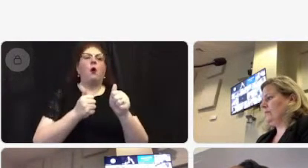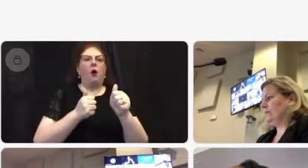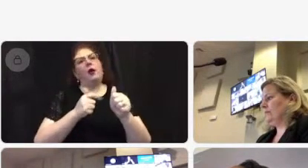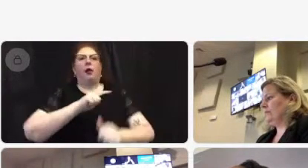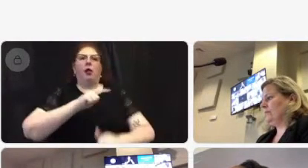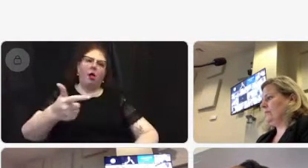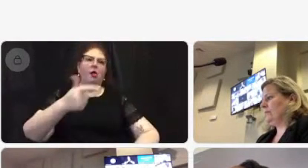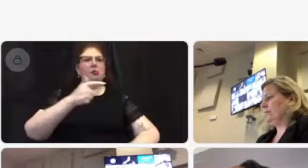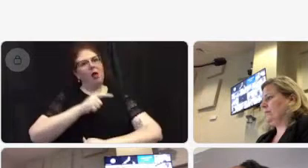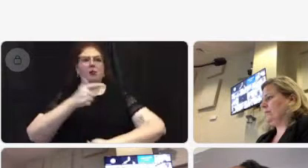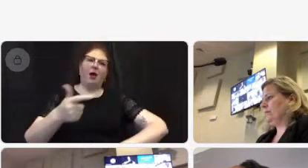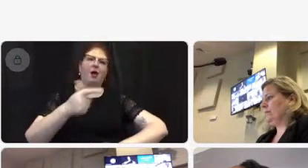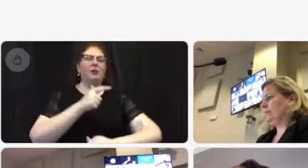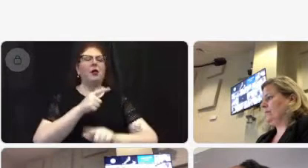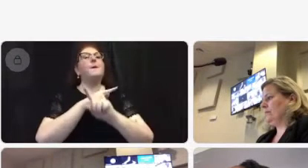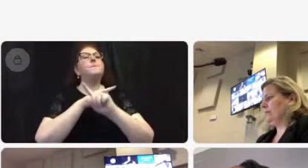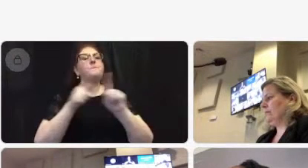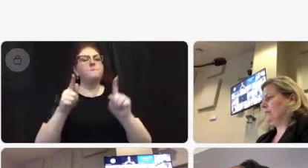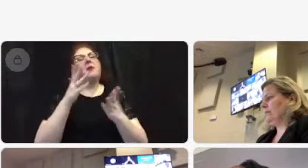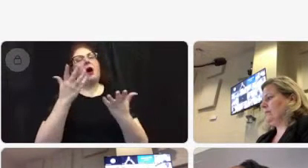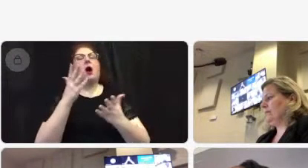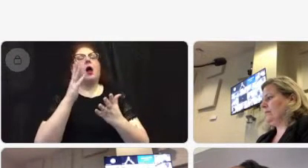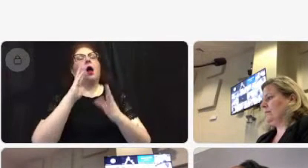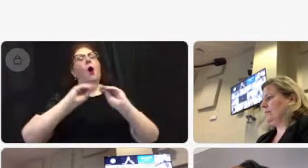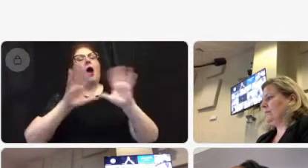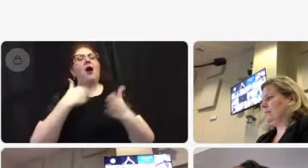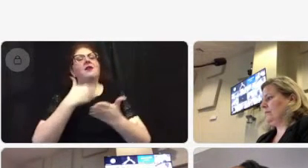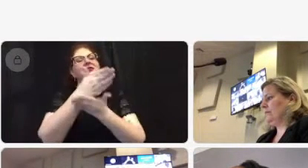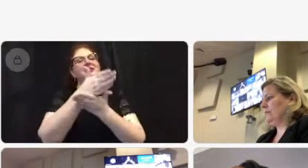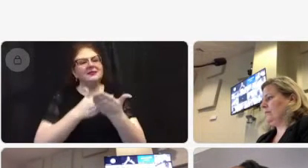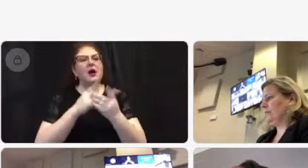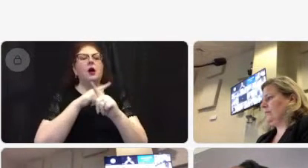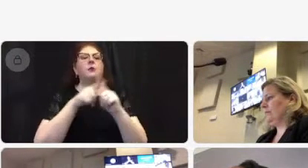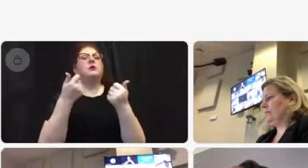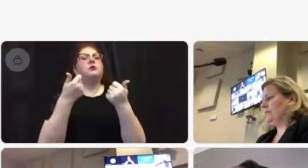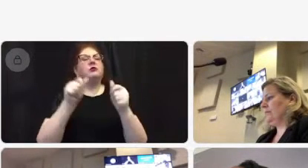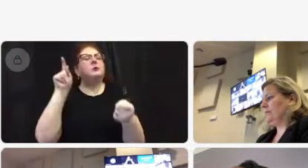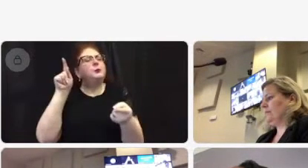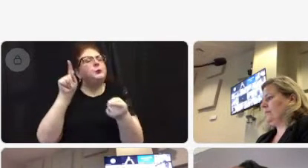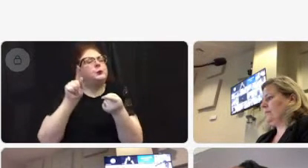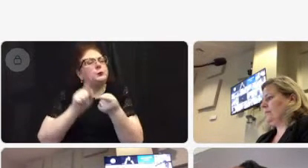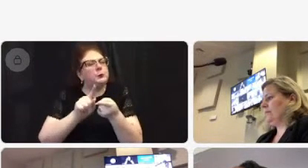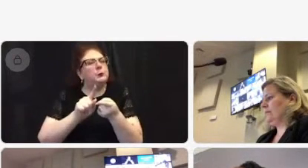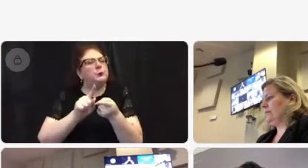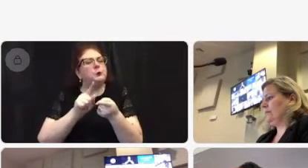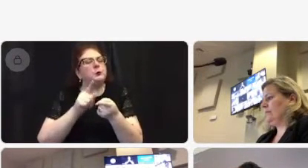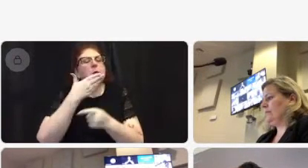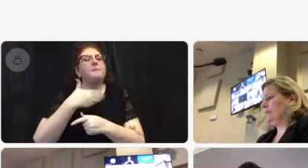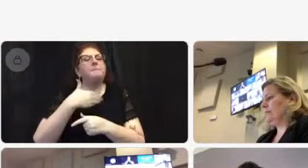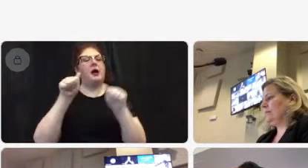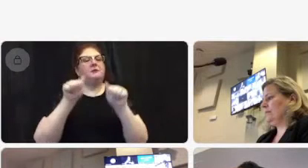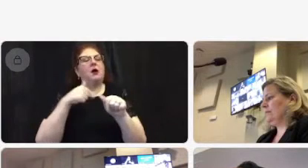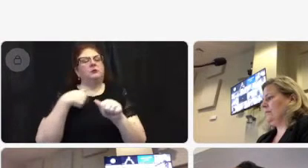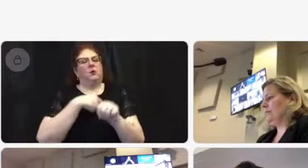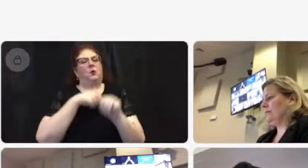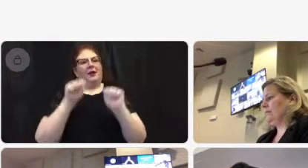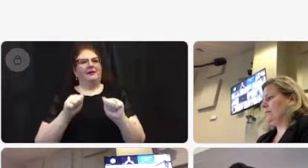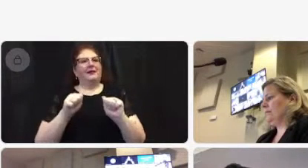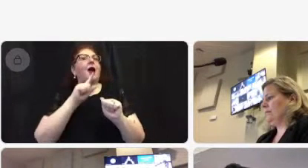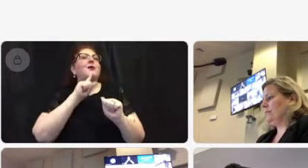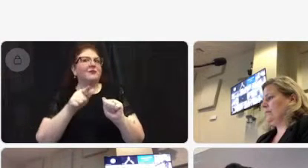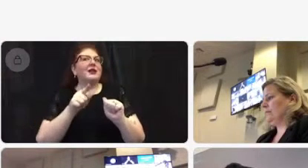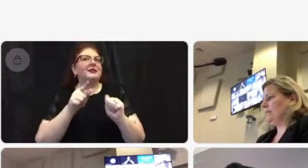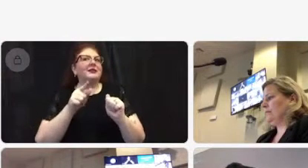but try to mitigate that as best as possible so we can really get on the road